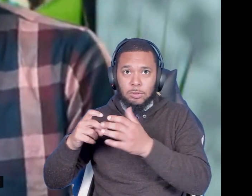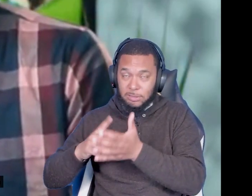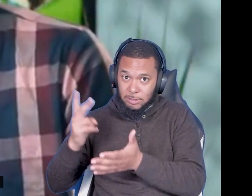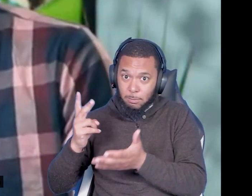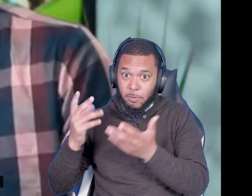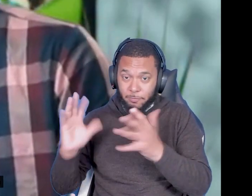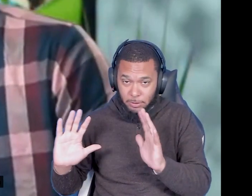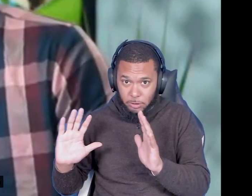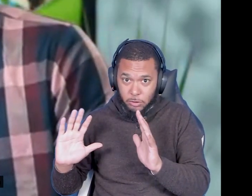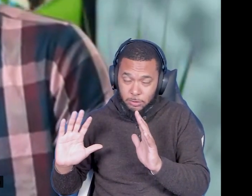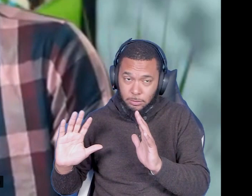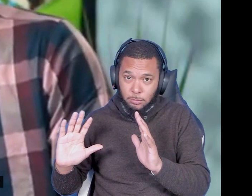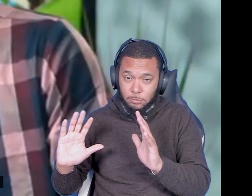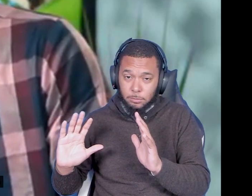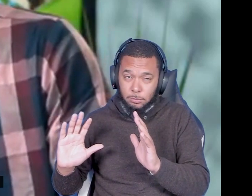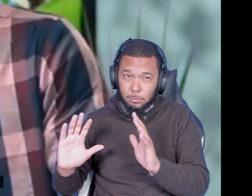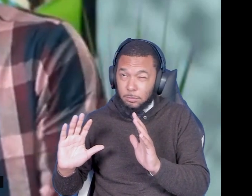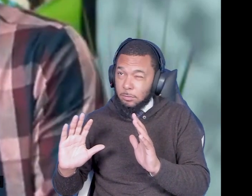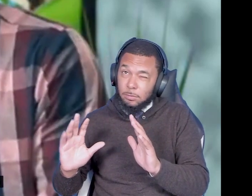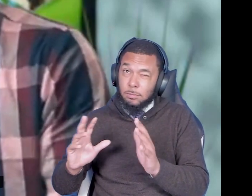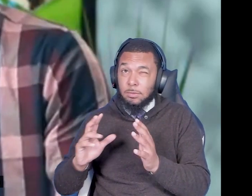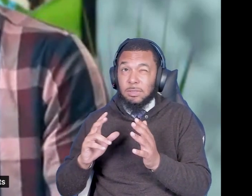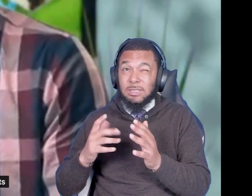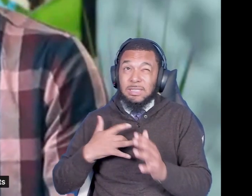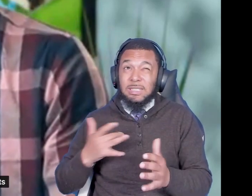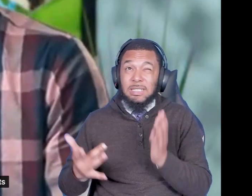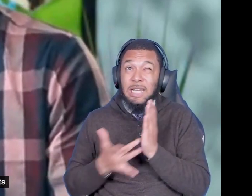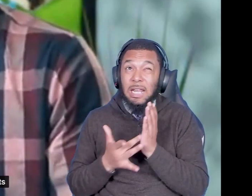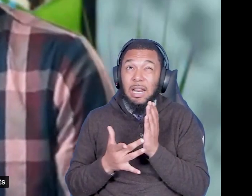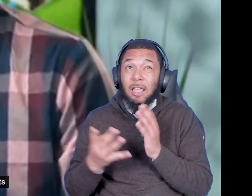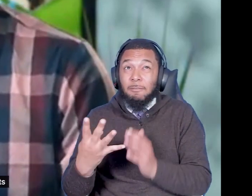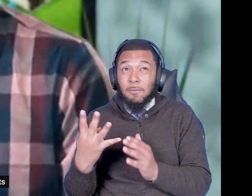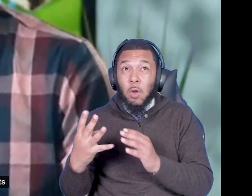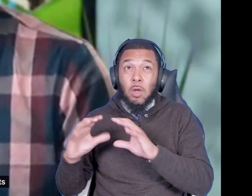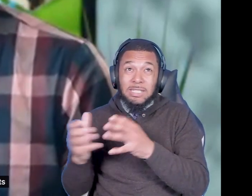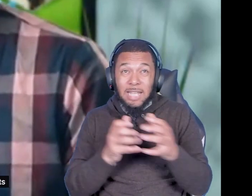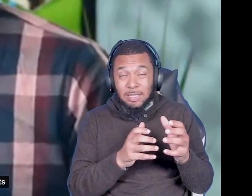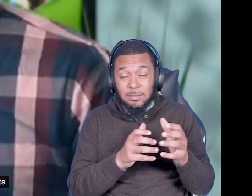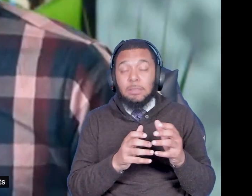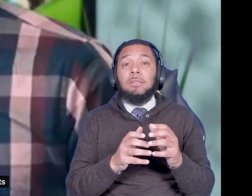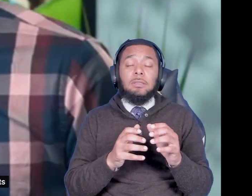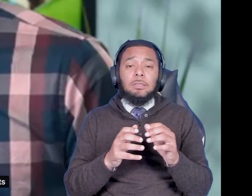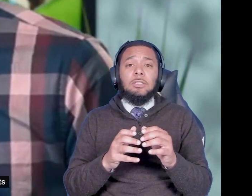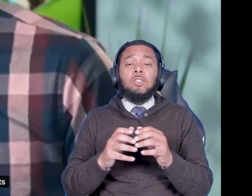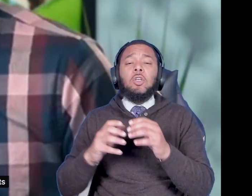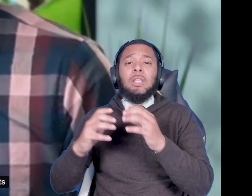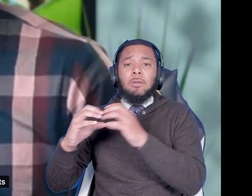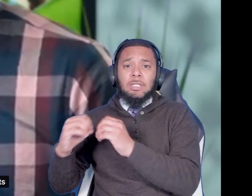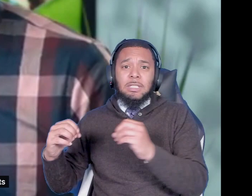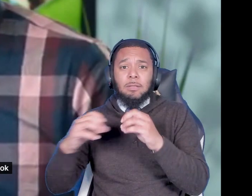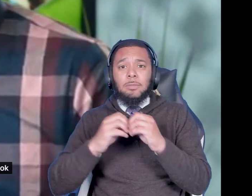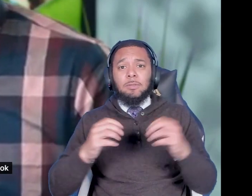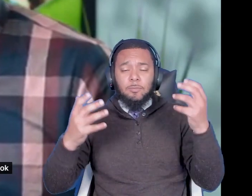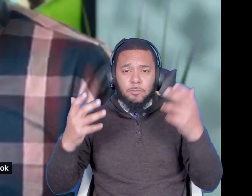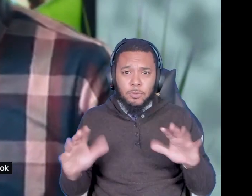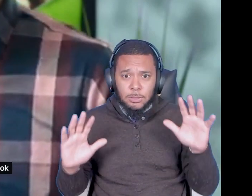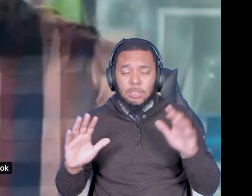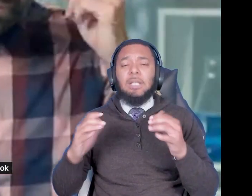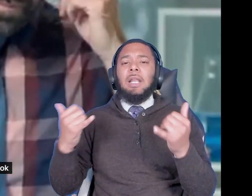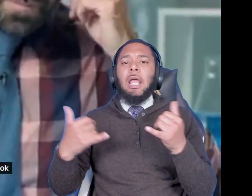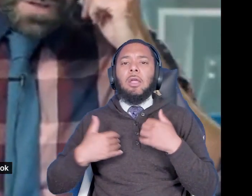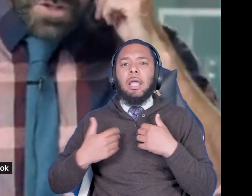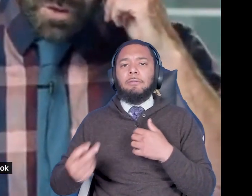that, right? So it's, technically four sets. Then we separate them, and we go back to having each cell having two sets of